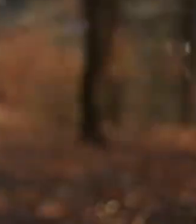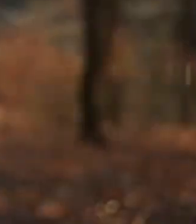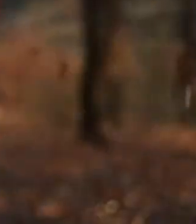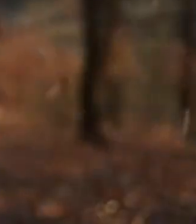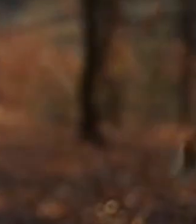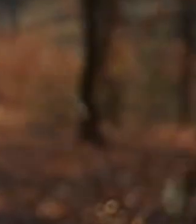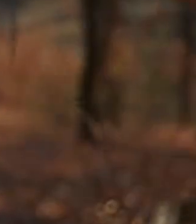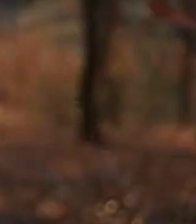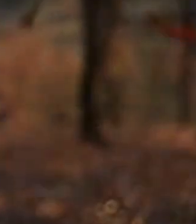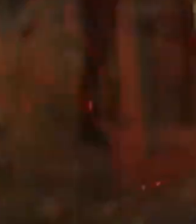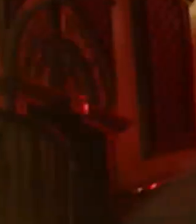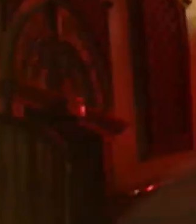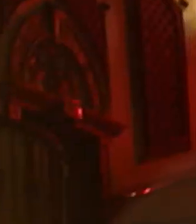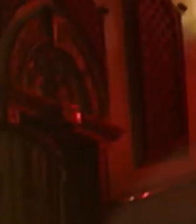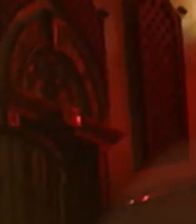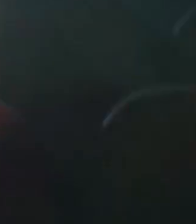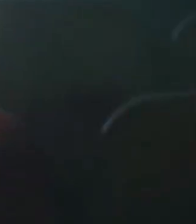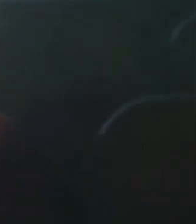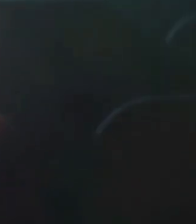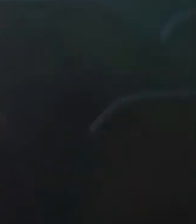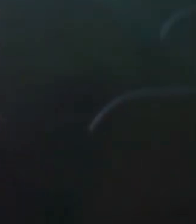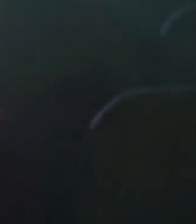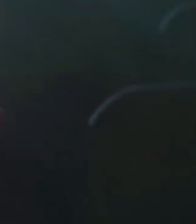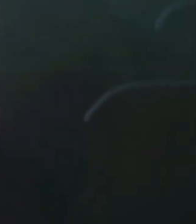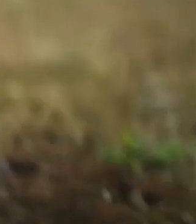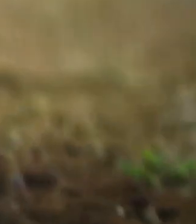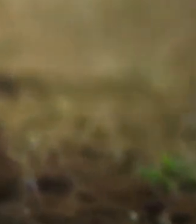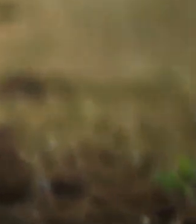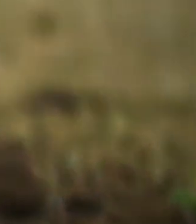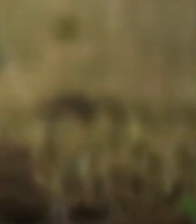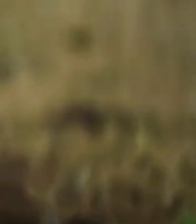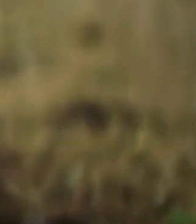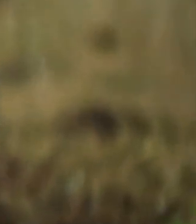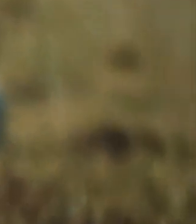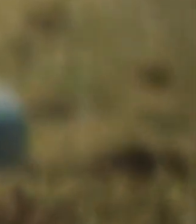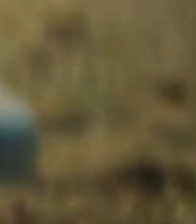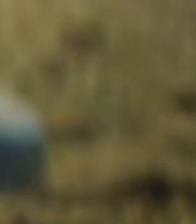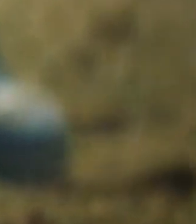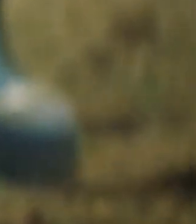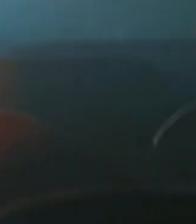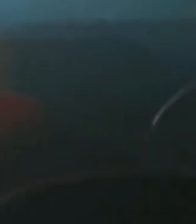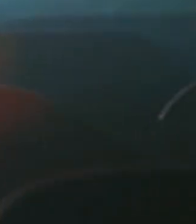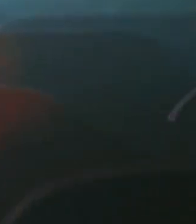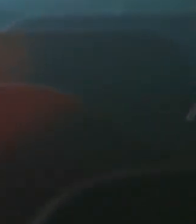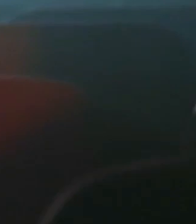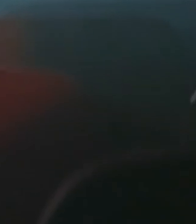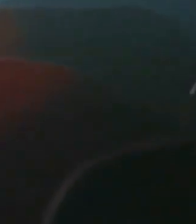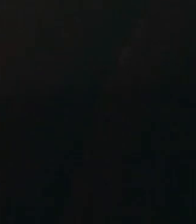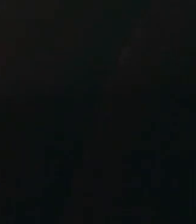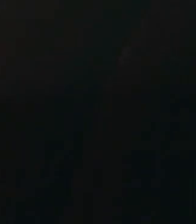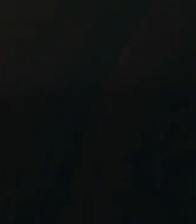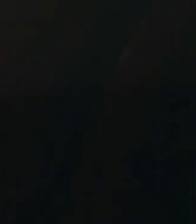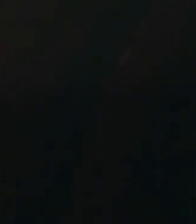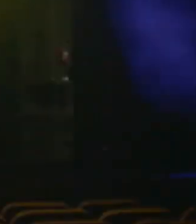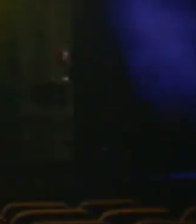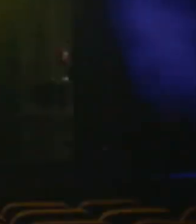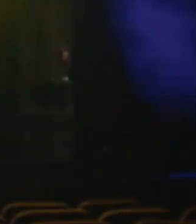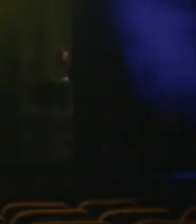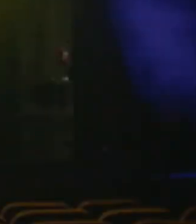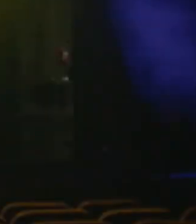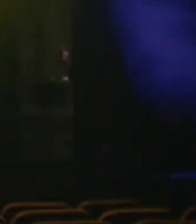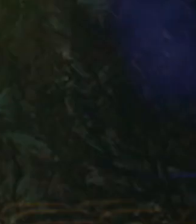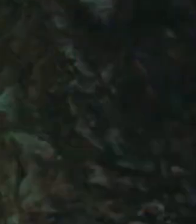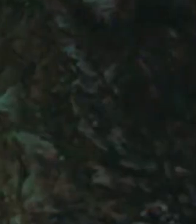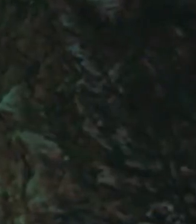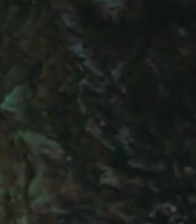that fall from the sky. Who am I? I am the one that knows today is better than yesterday. Who am I, you ask? I am